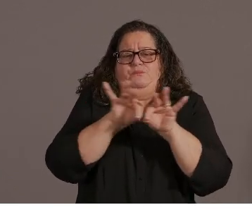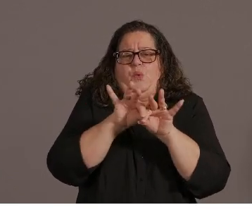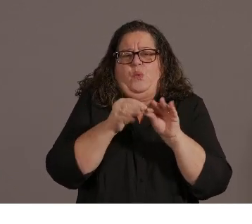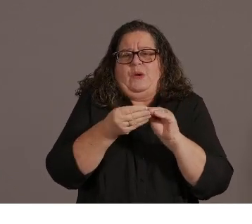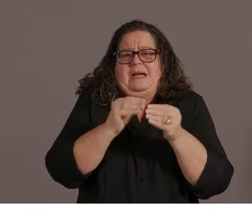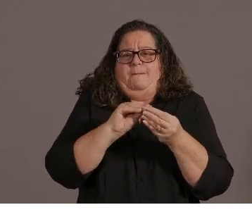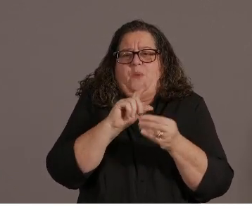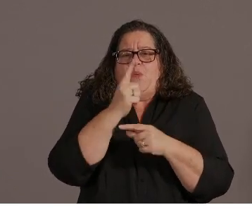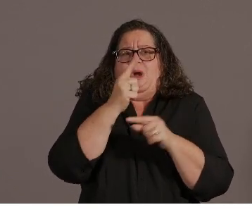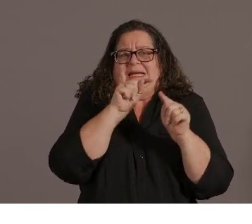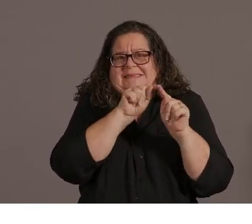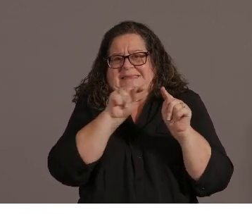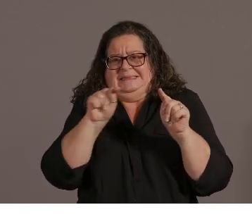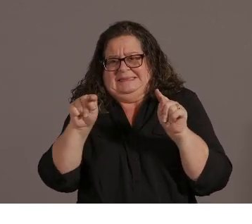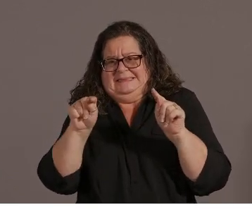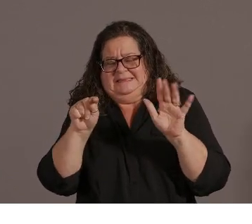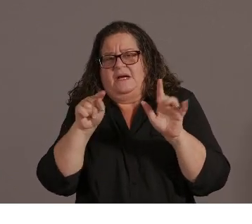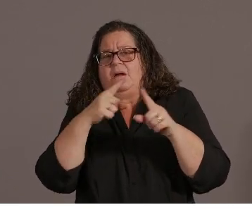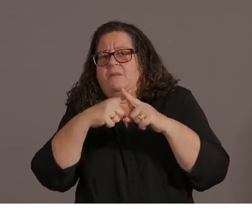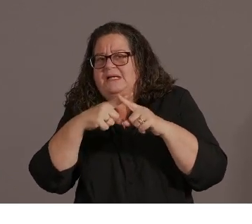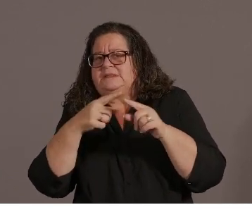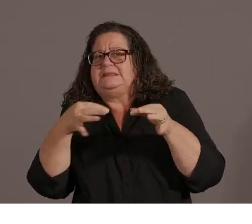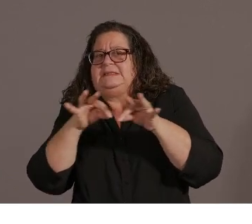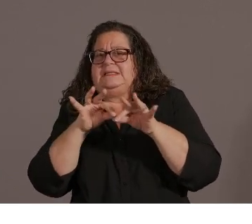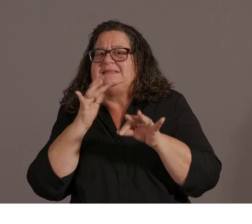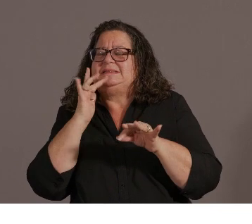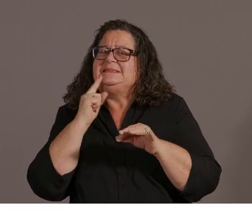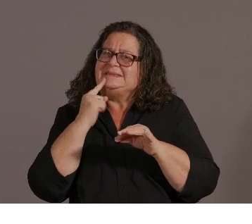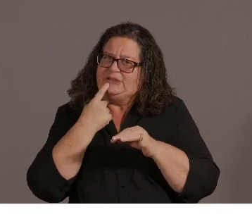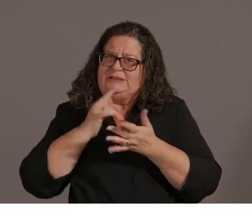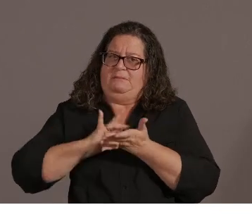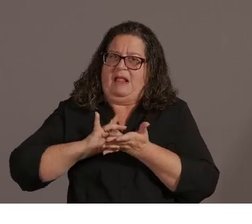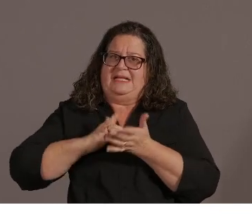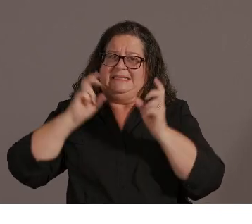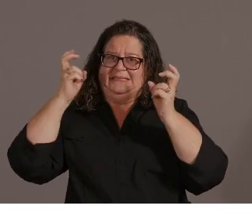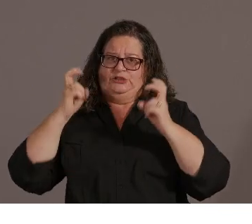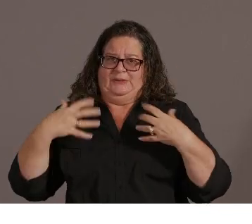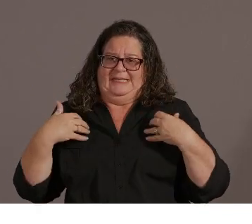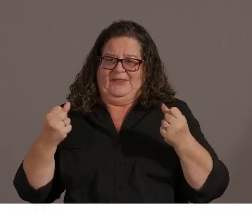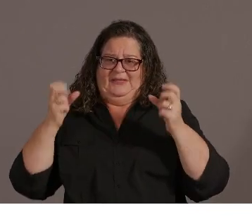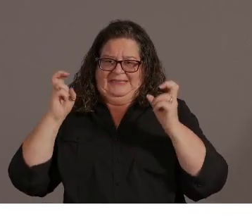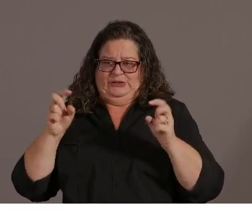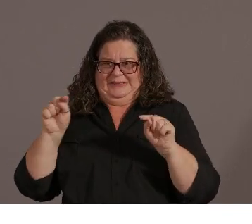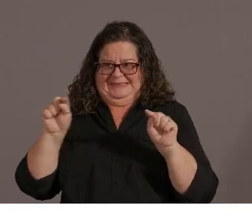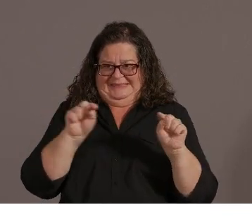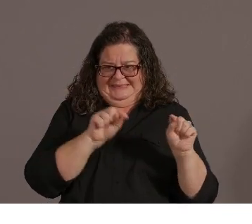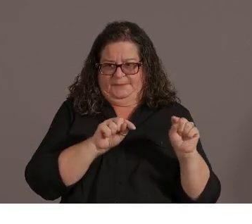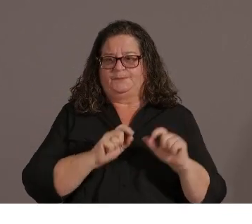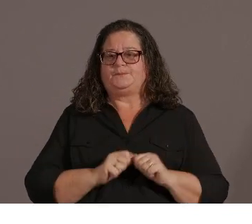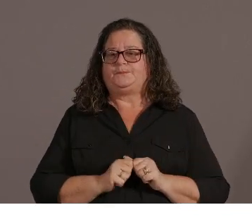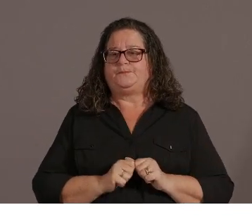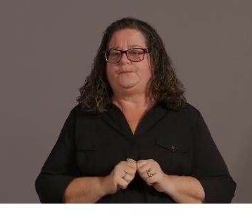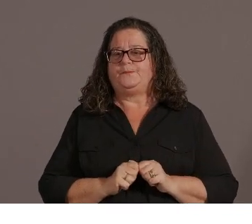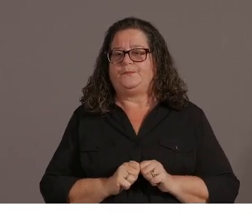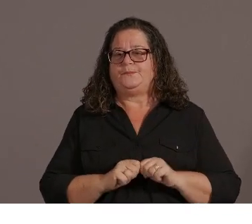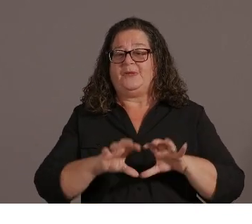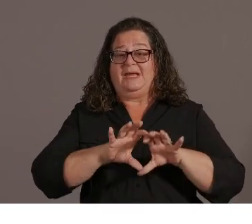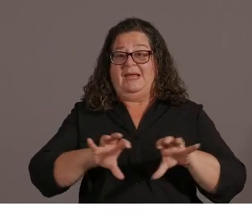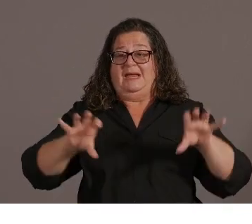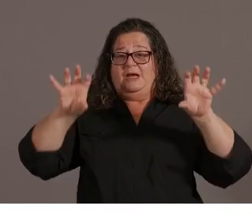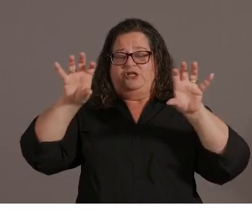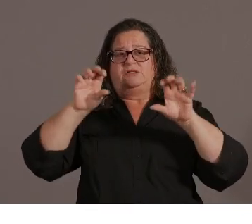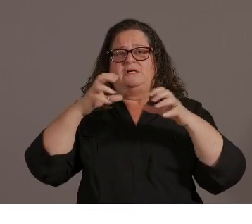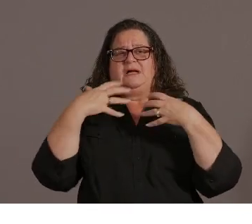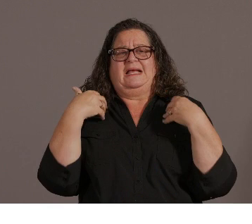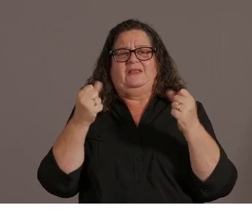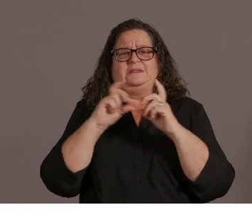possible. It is also possible that our county health departments can add additional frontline workers that they feel is